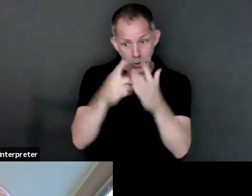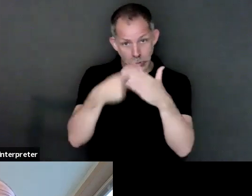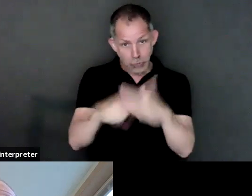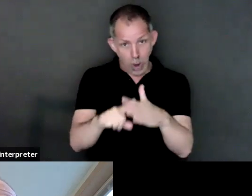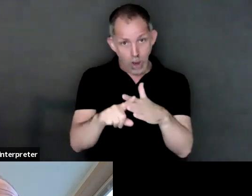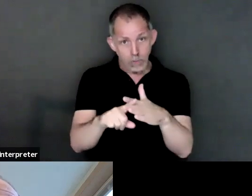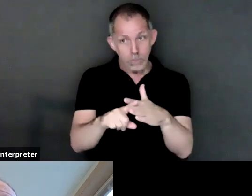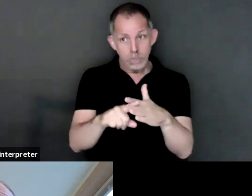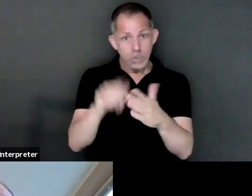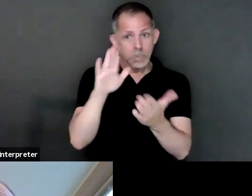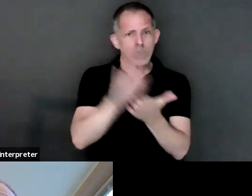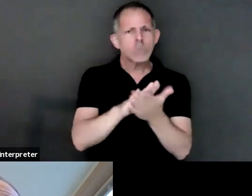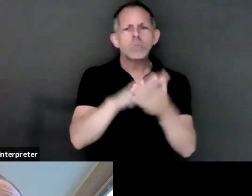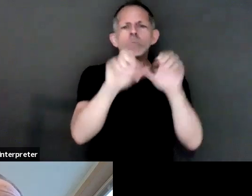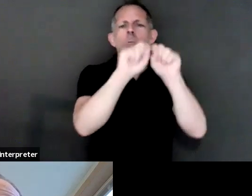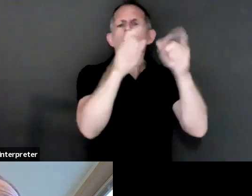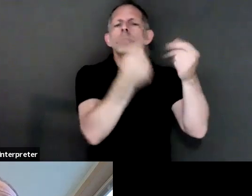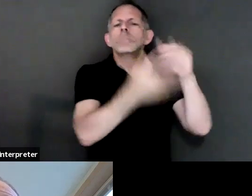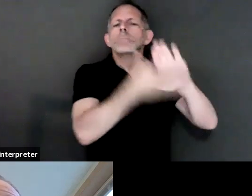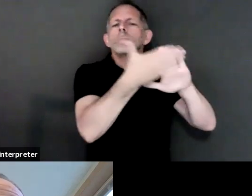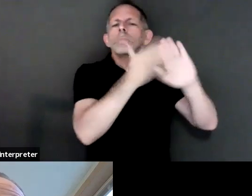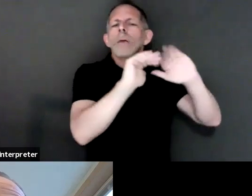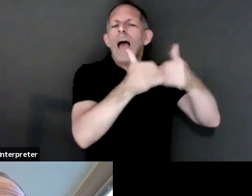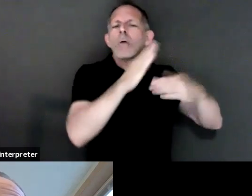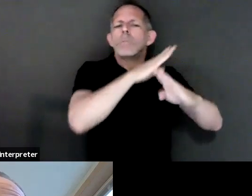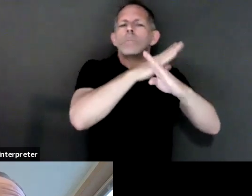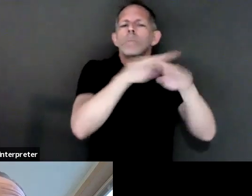Well, we have